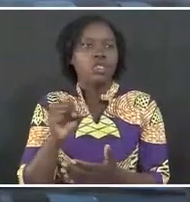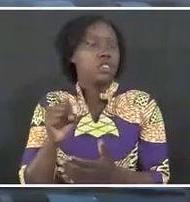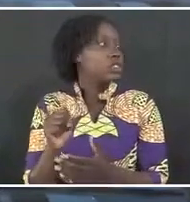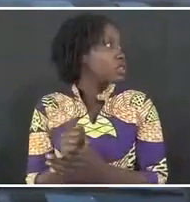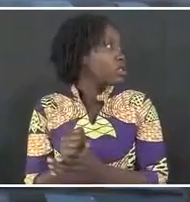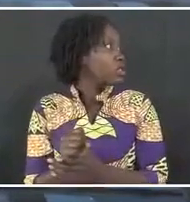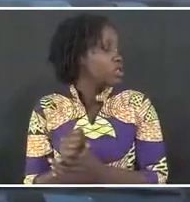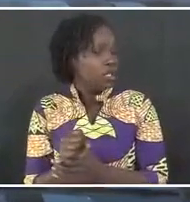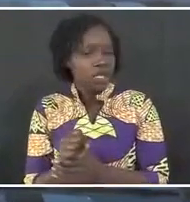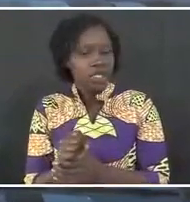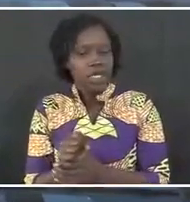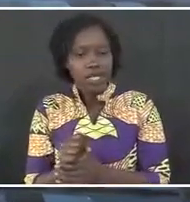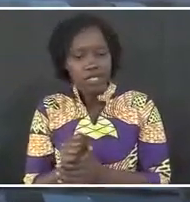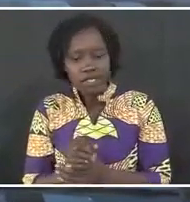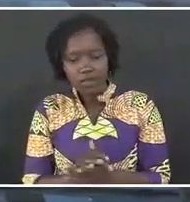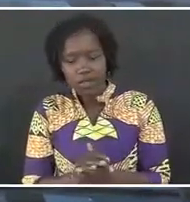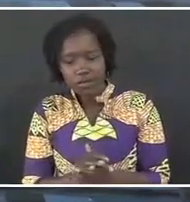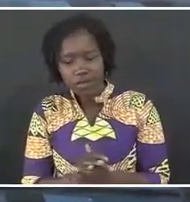What are we to proclaim?